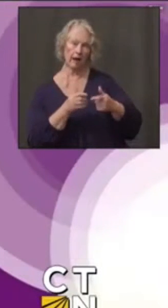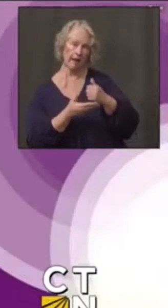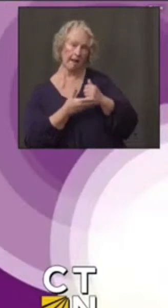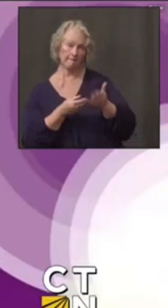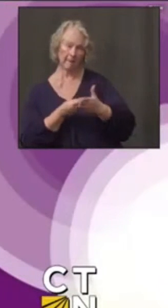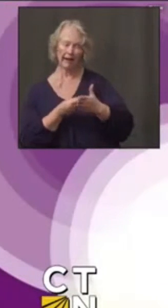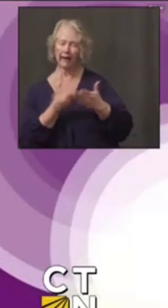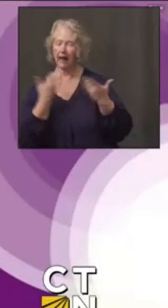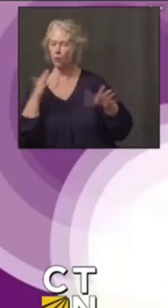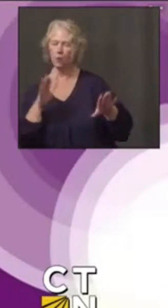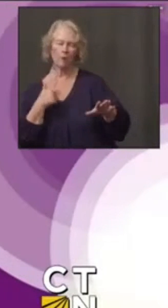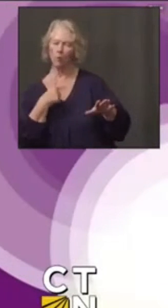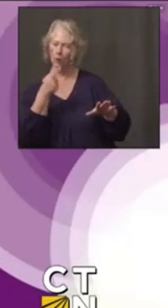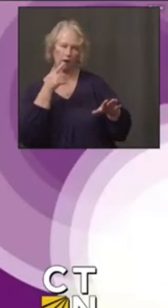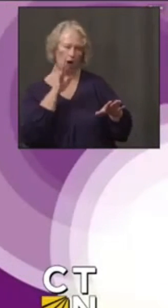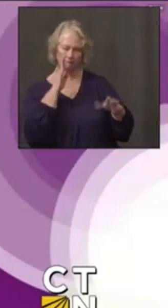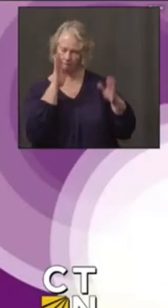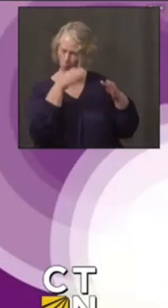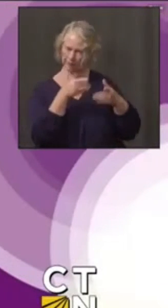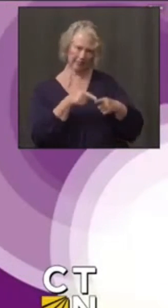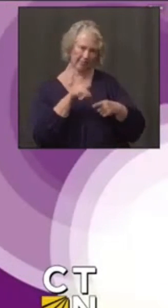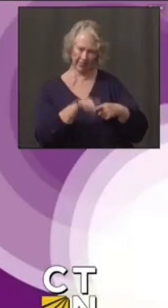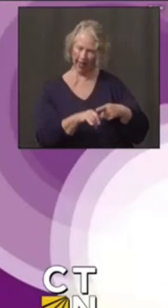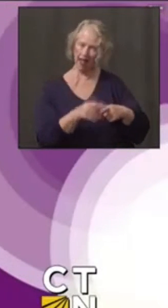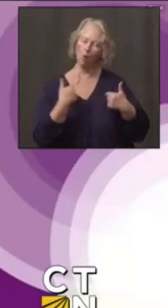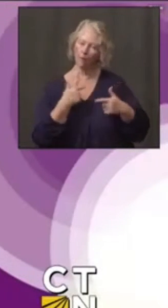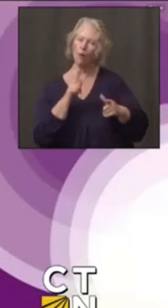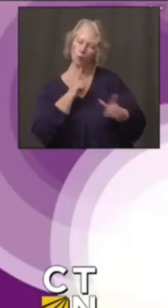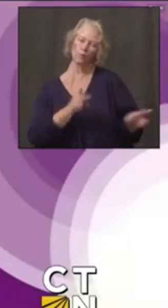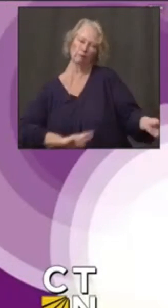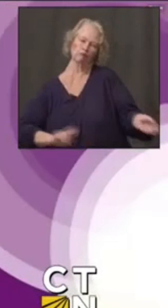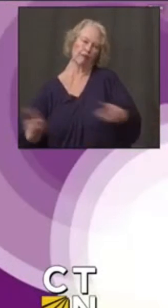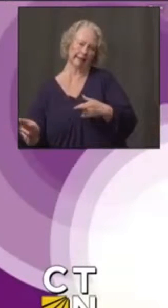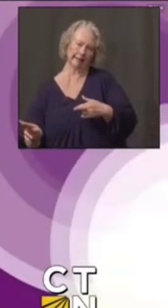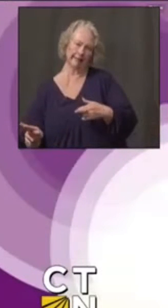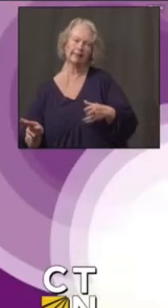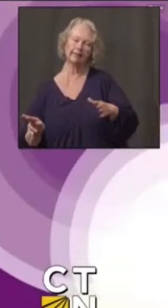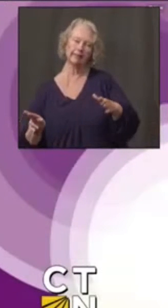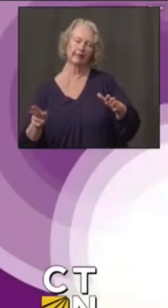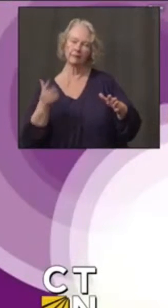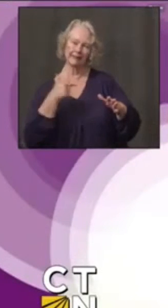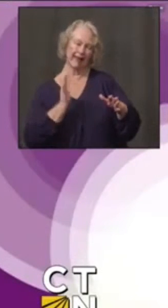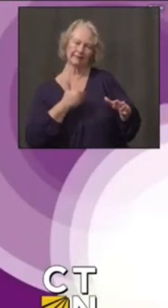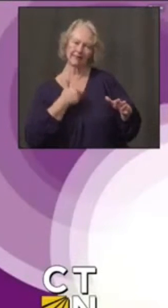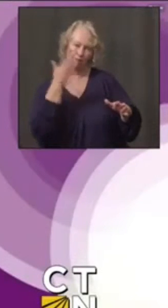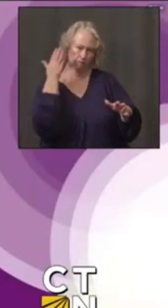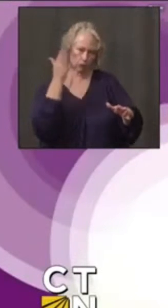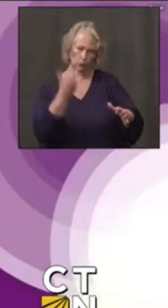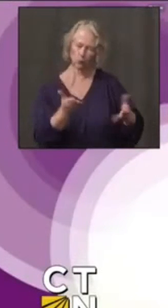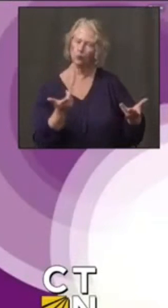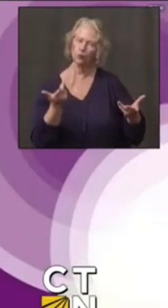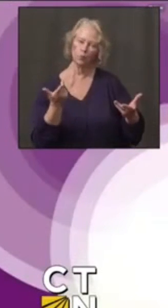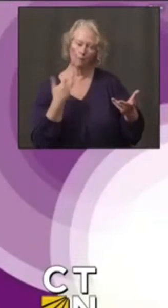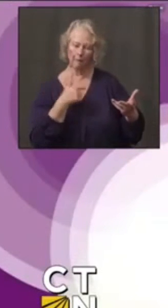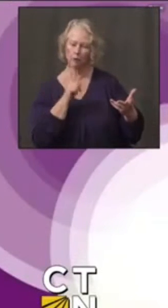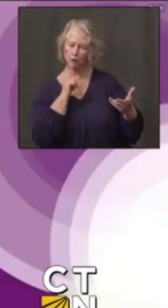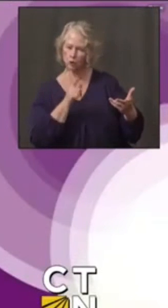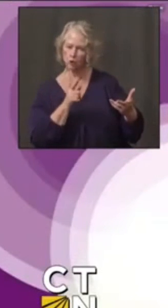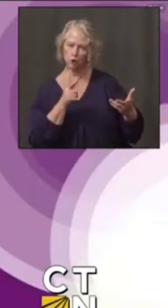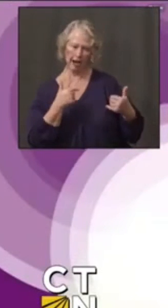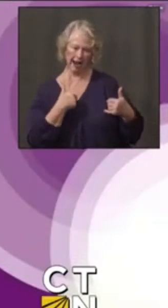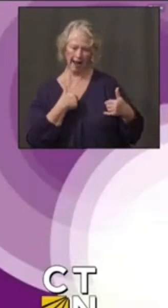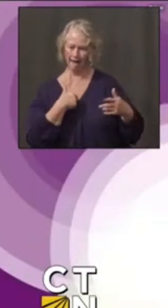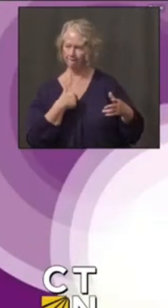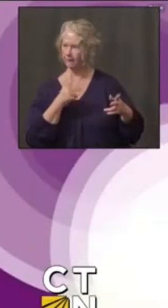preparing ourselves for the vaccine once it's available, which is going to be in the very near future, and making sure that we get the citizens in the